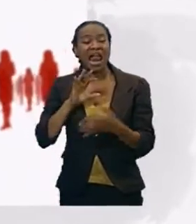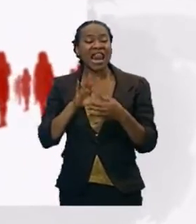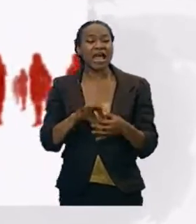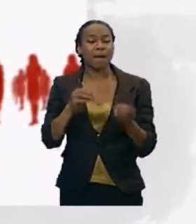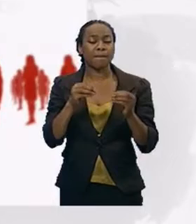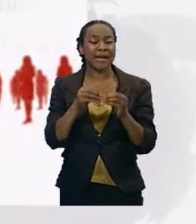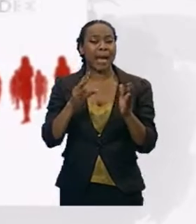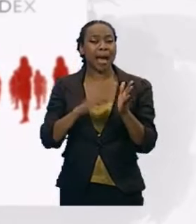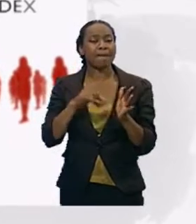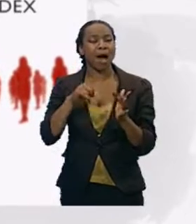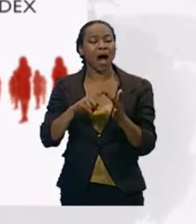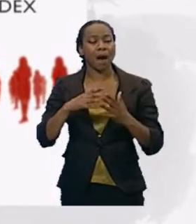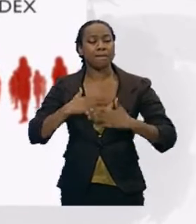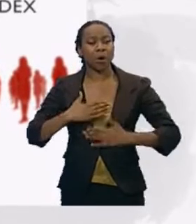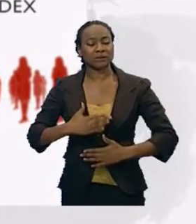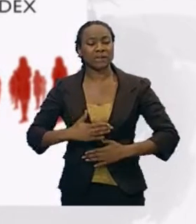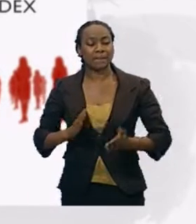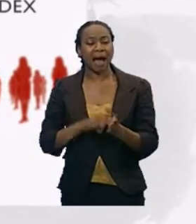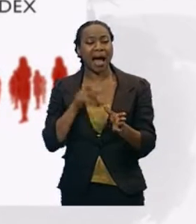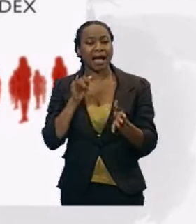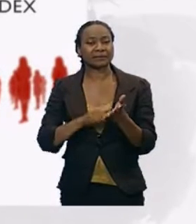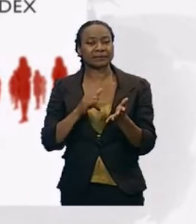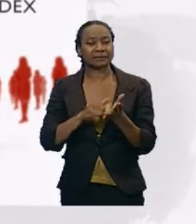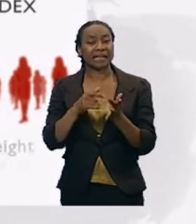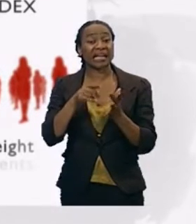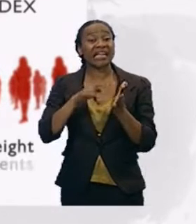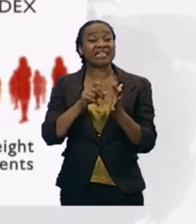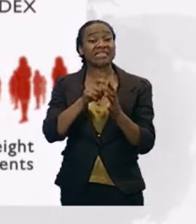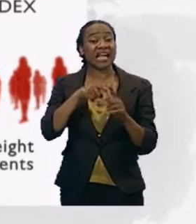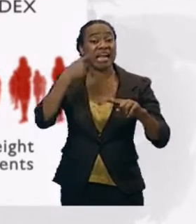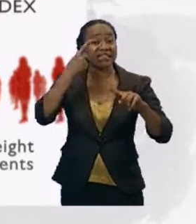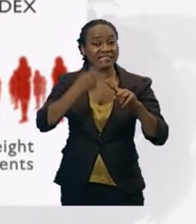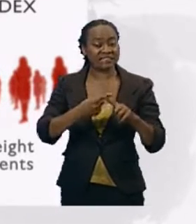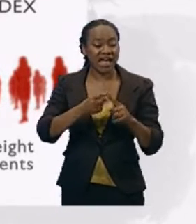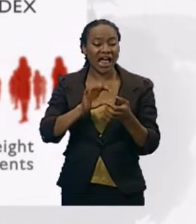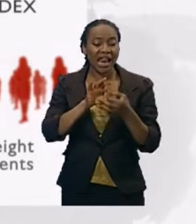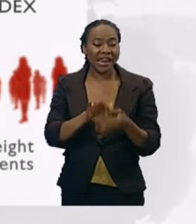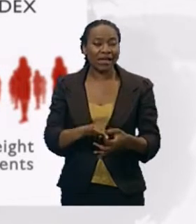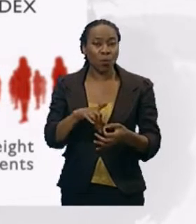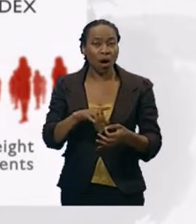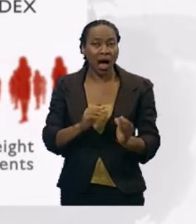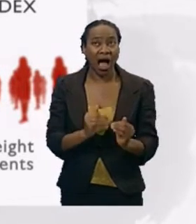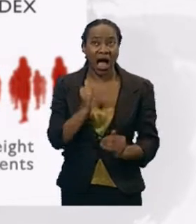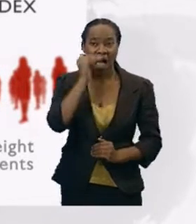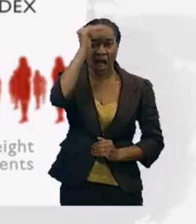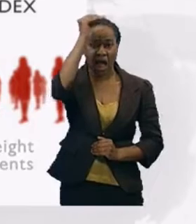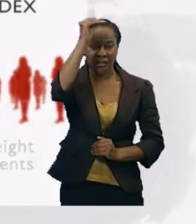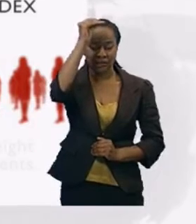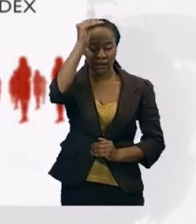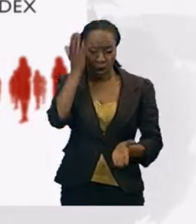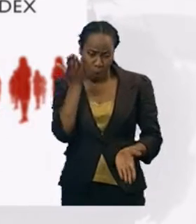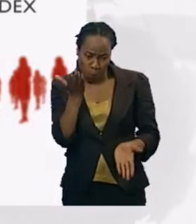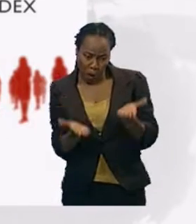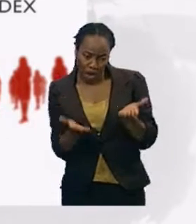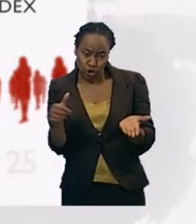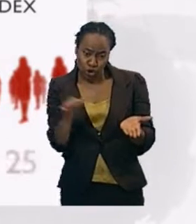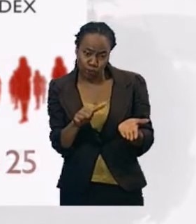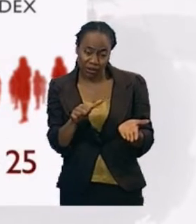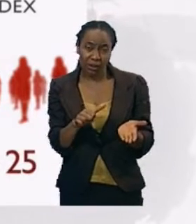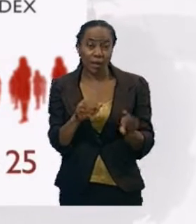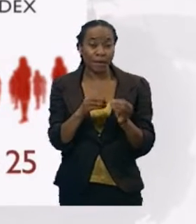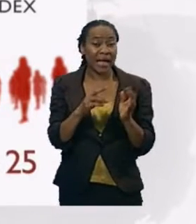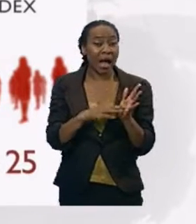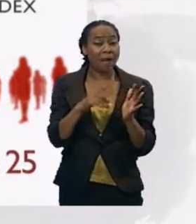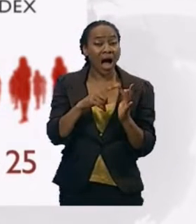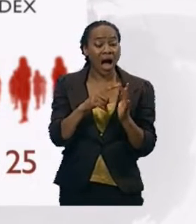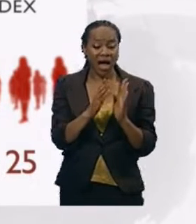index, or BMI. This is worked out with height and weight measurements. A normal, healthy weight on the